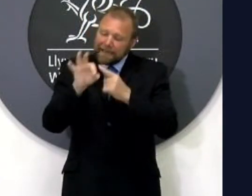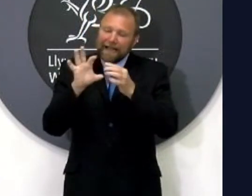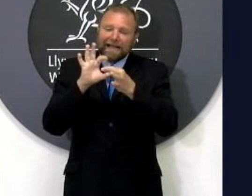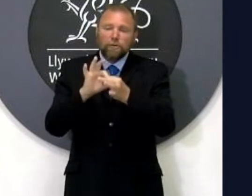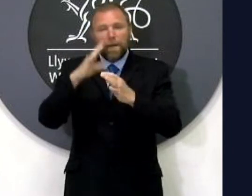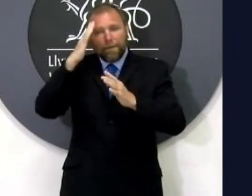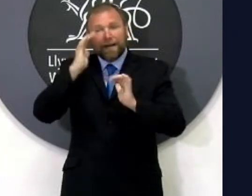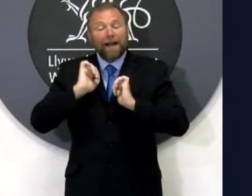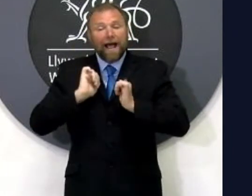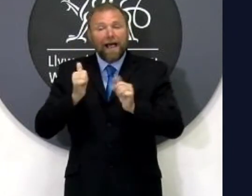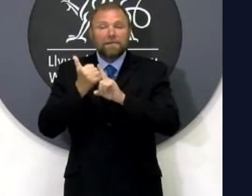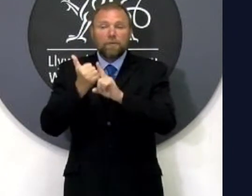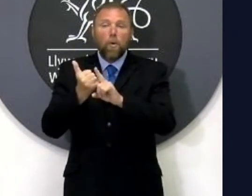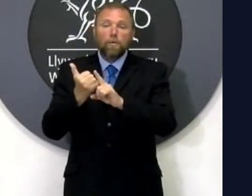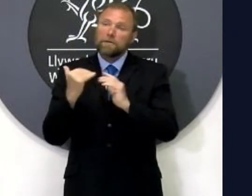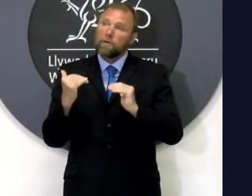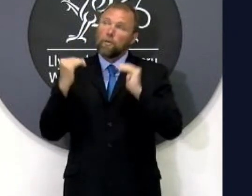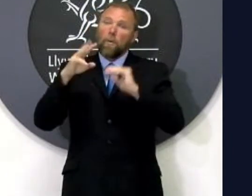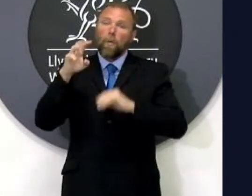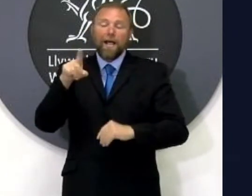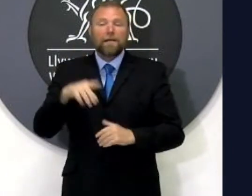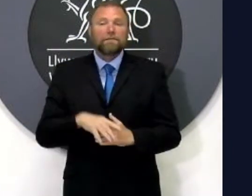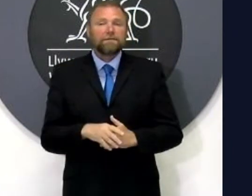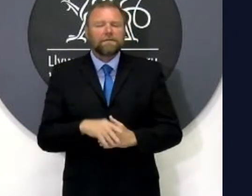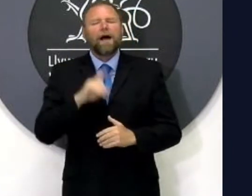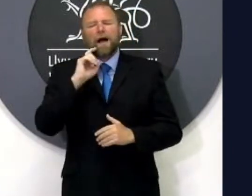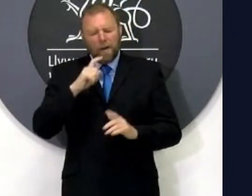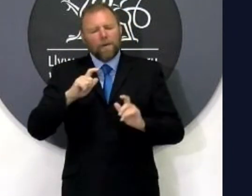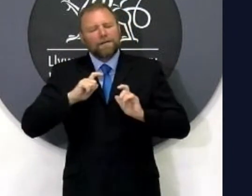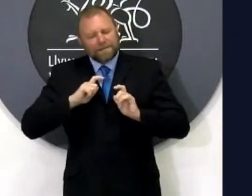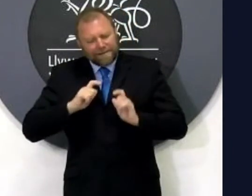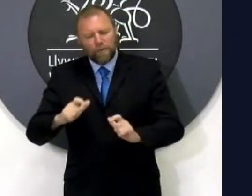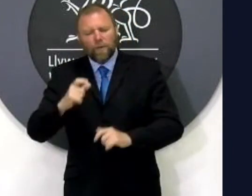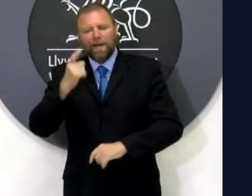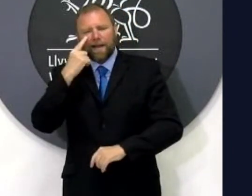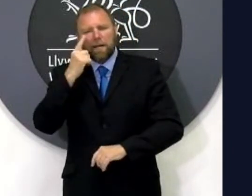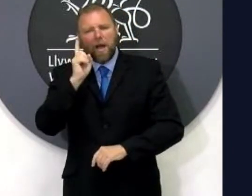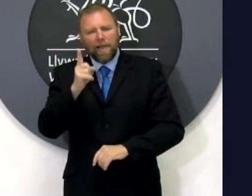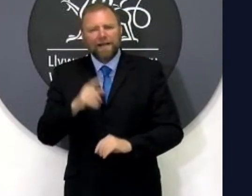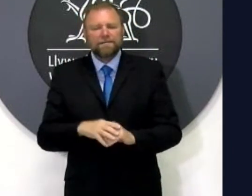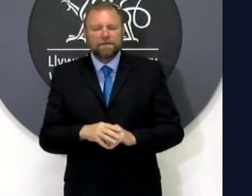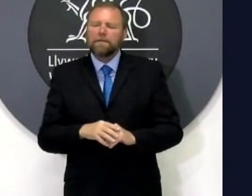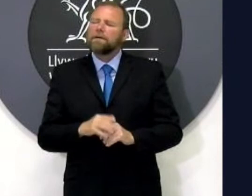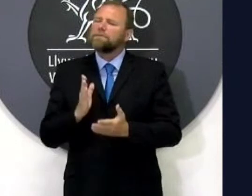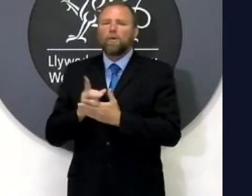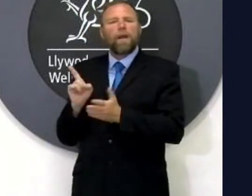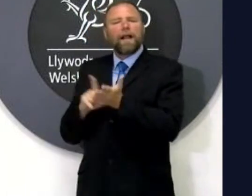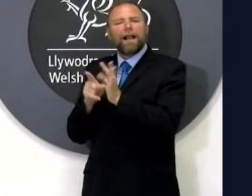support in North Wales. So I will continue to keep an eye on that, as I'm sure Lynn Neagle,